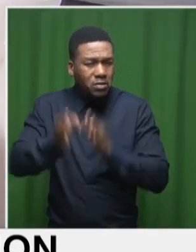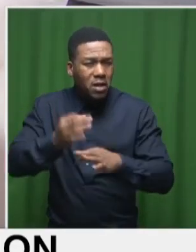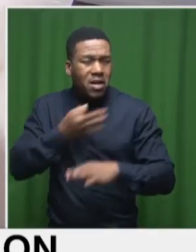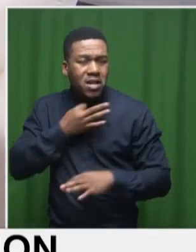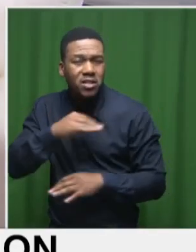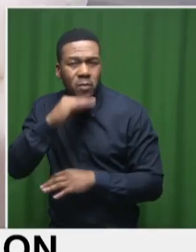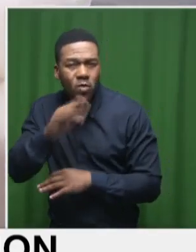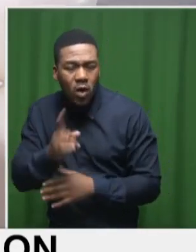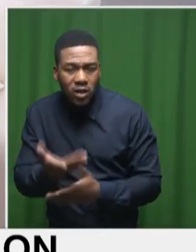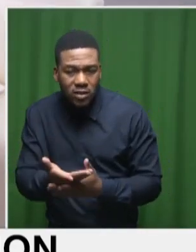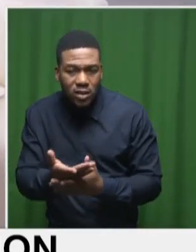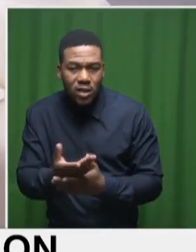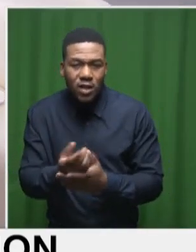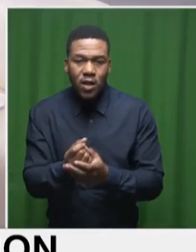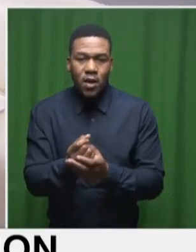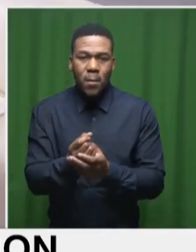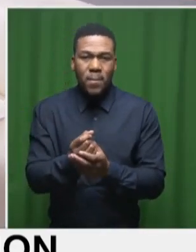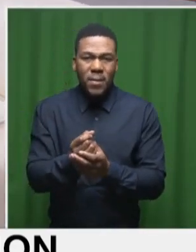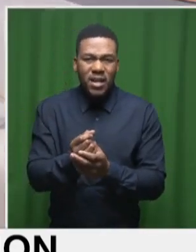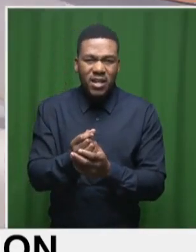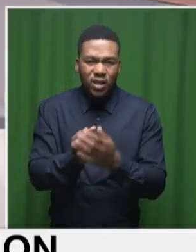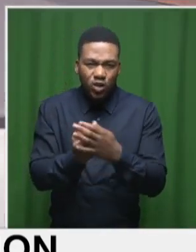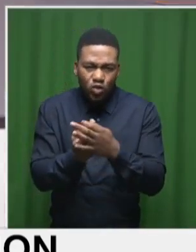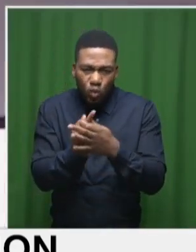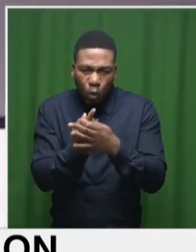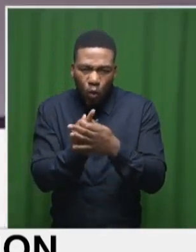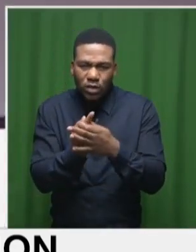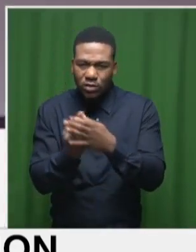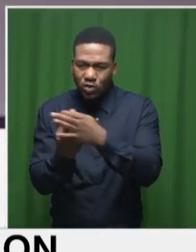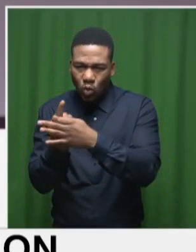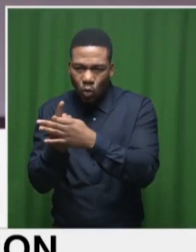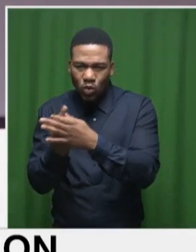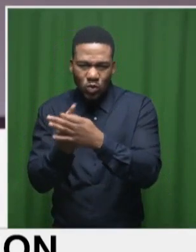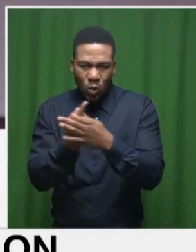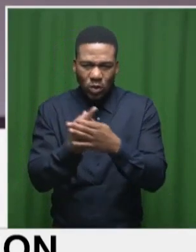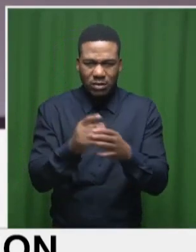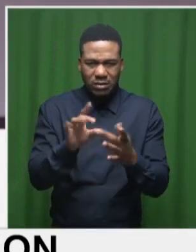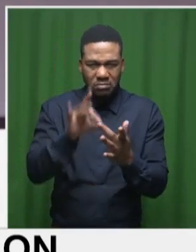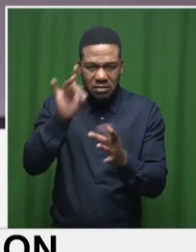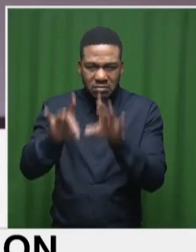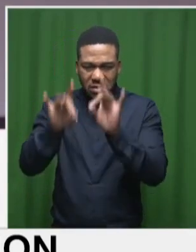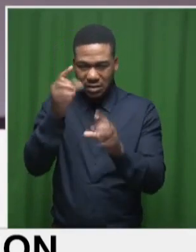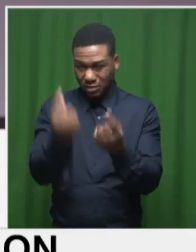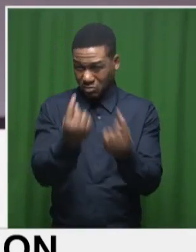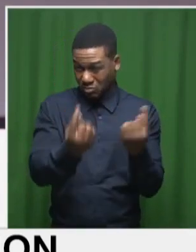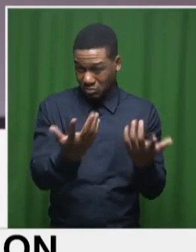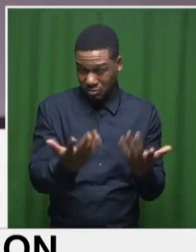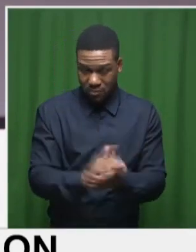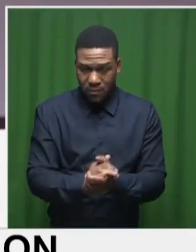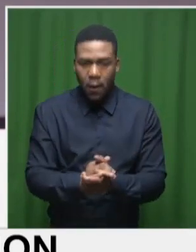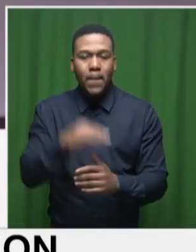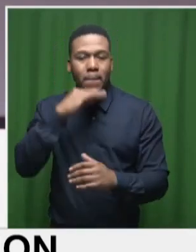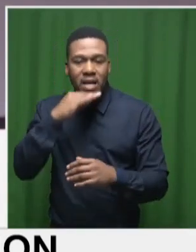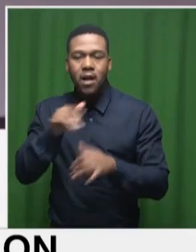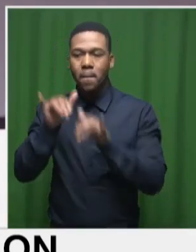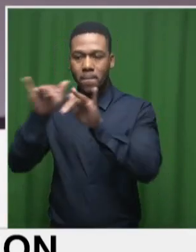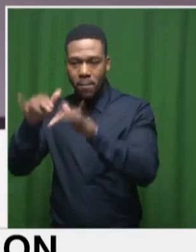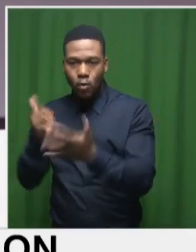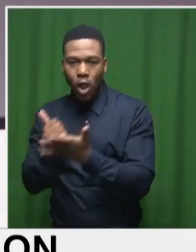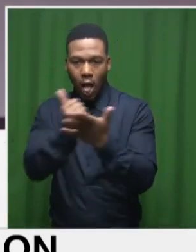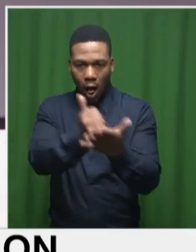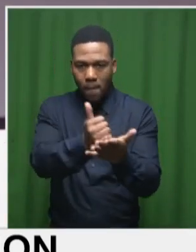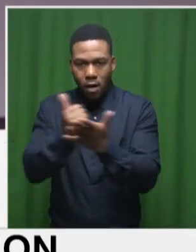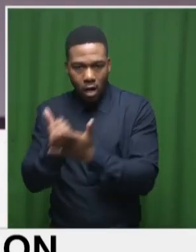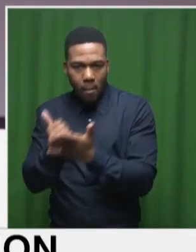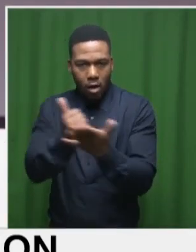means thorns pick each other out. Okay. If that's the right way to, which basically means people help people. Right. But it's